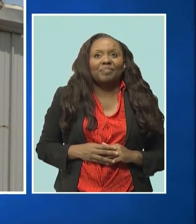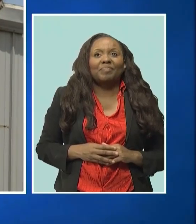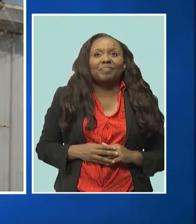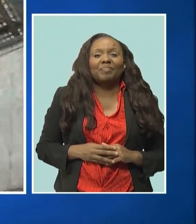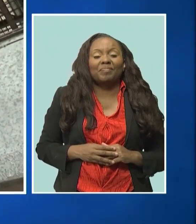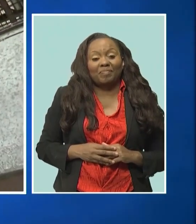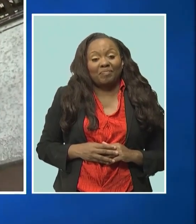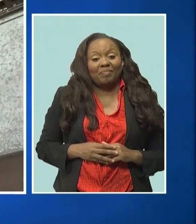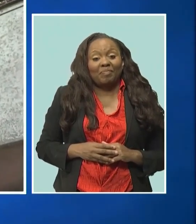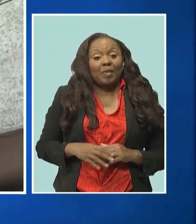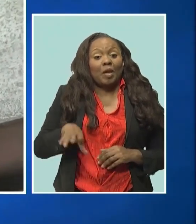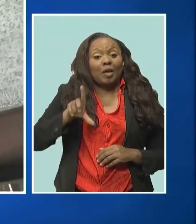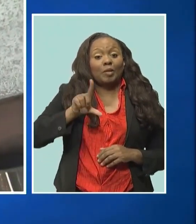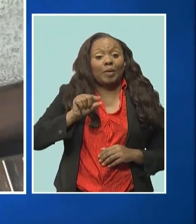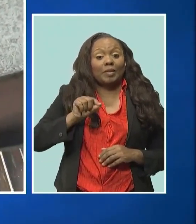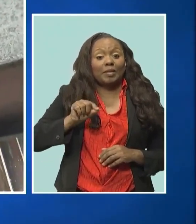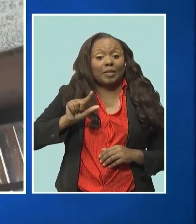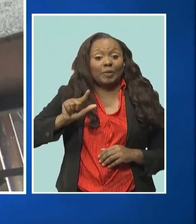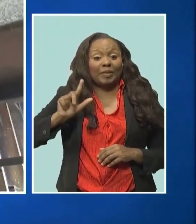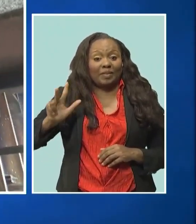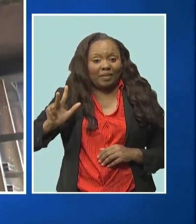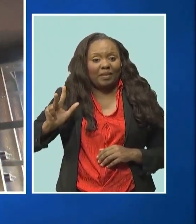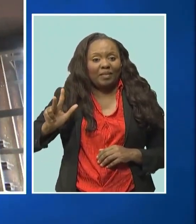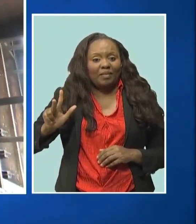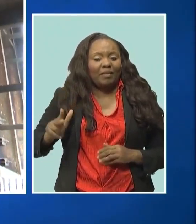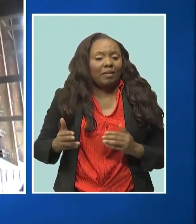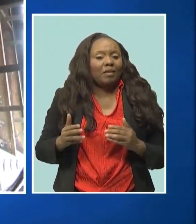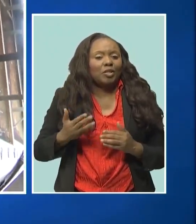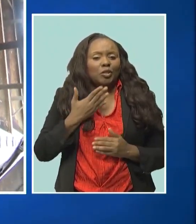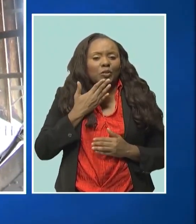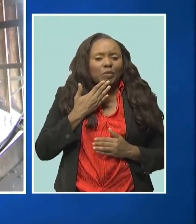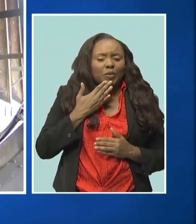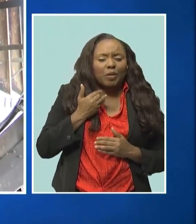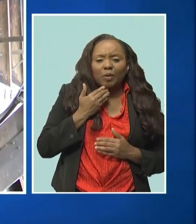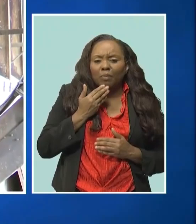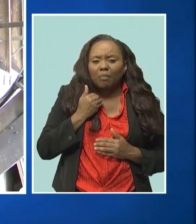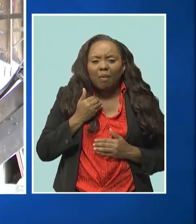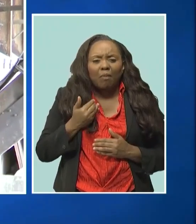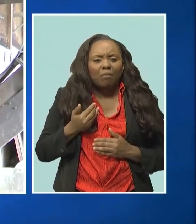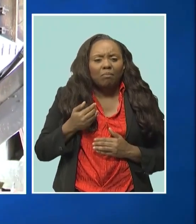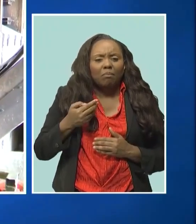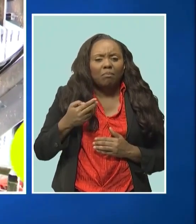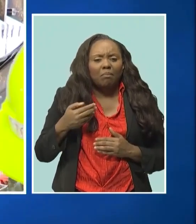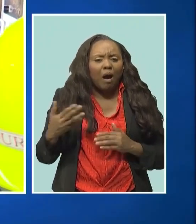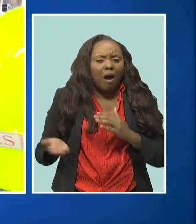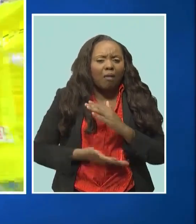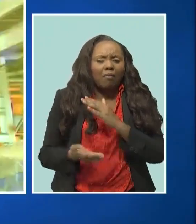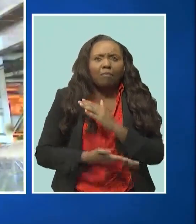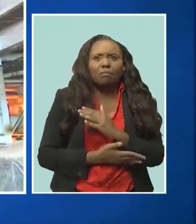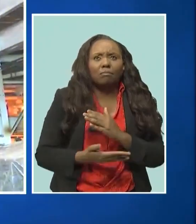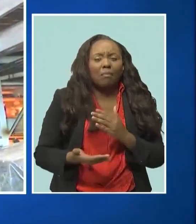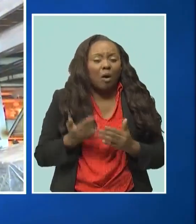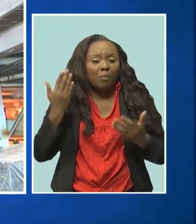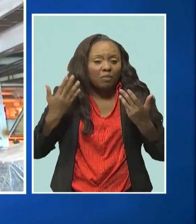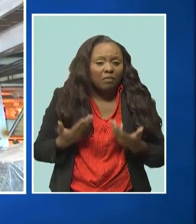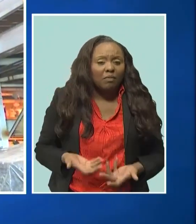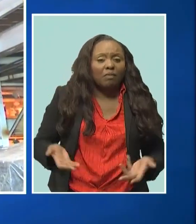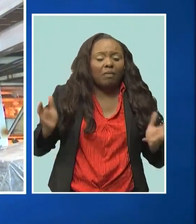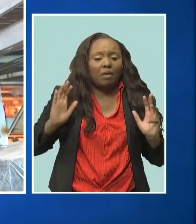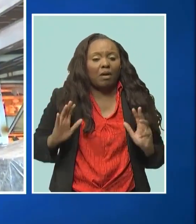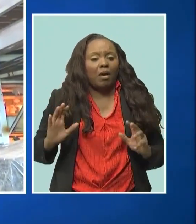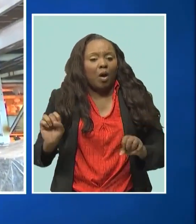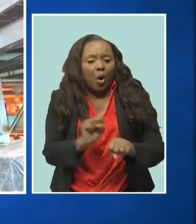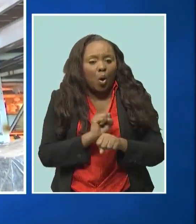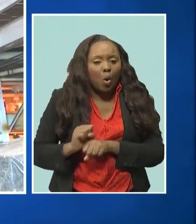And with the 2023 sugar harvest at an end, retrofitting and remedial work has started at Port Vale Factory, and their chief